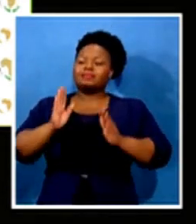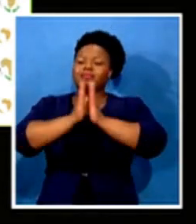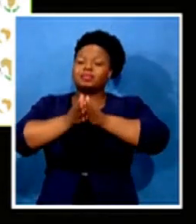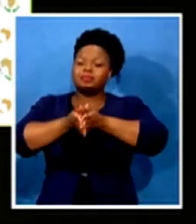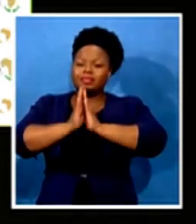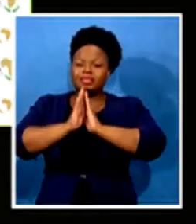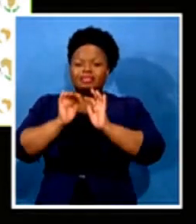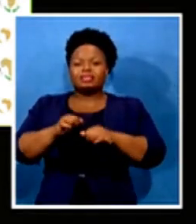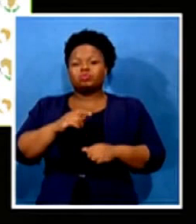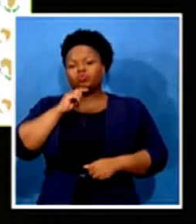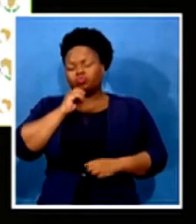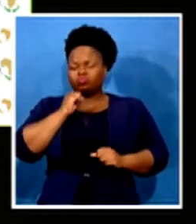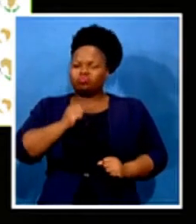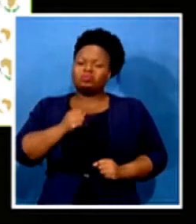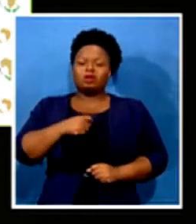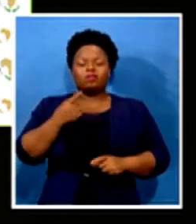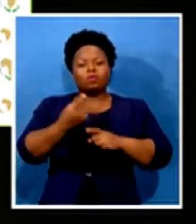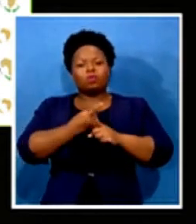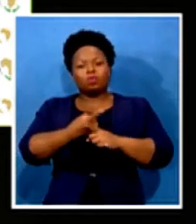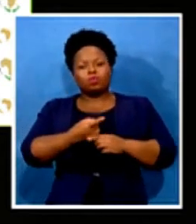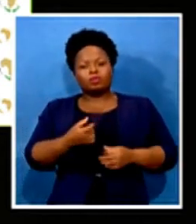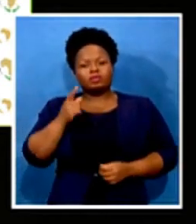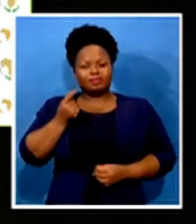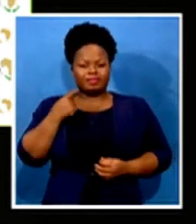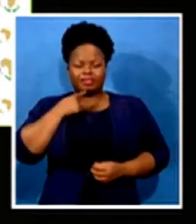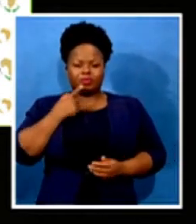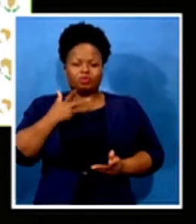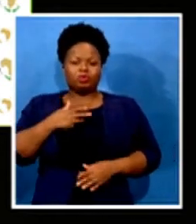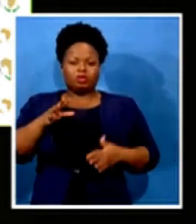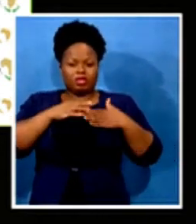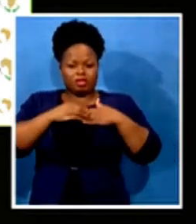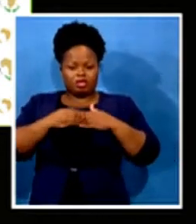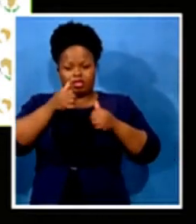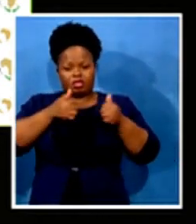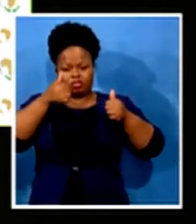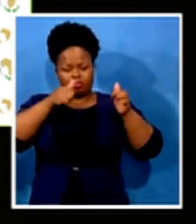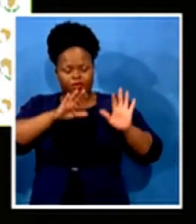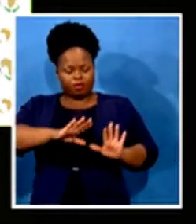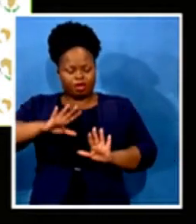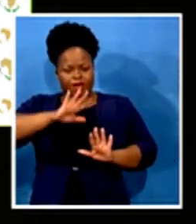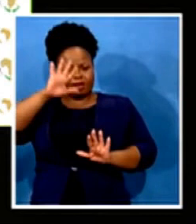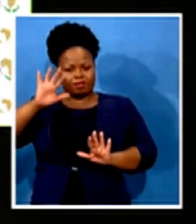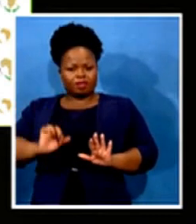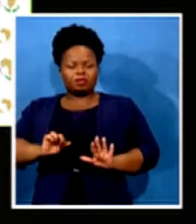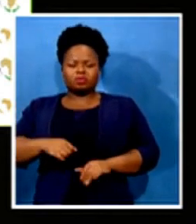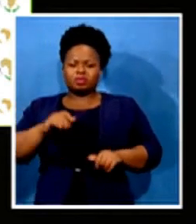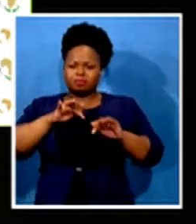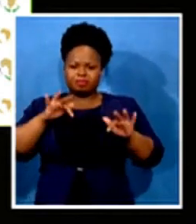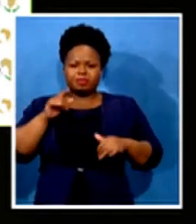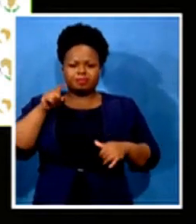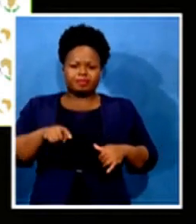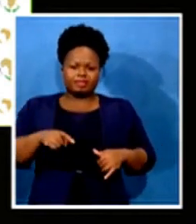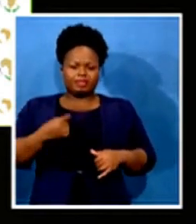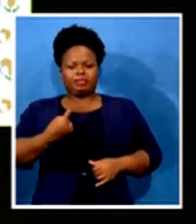this forum to the leadership of the continent to say, let our people exercise self-discipline and apply those public